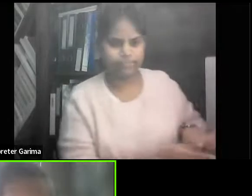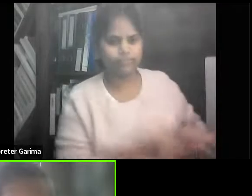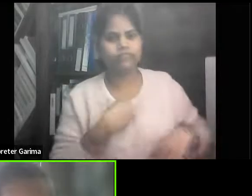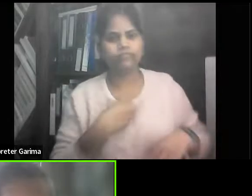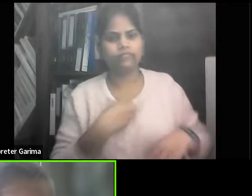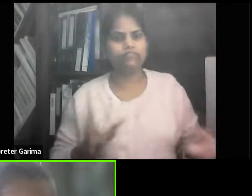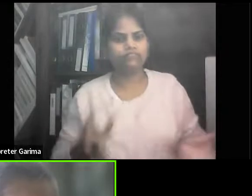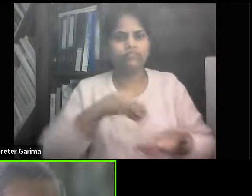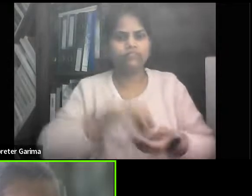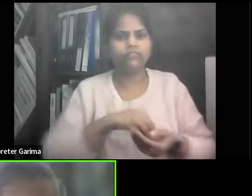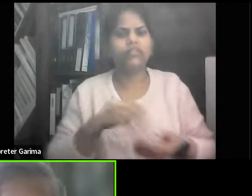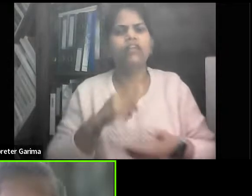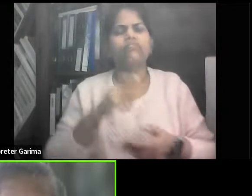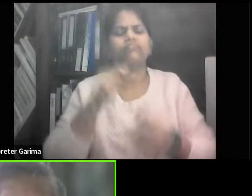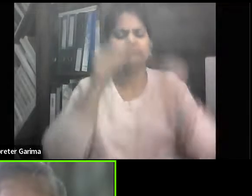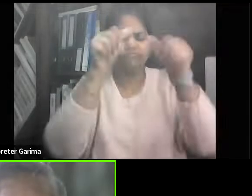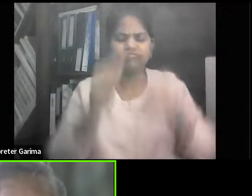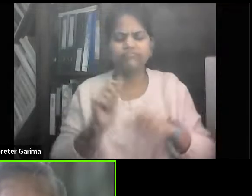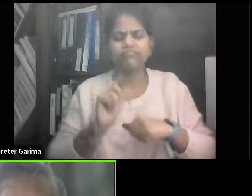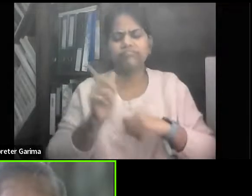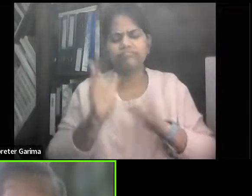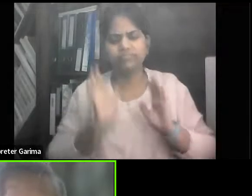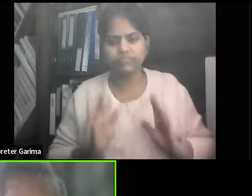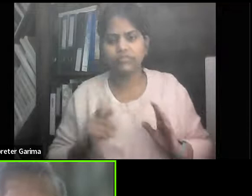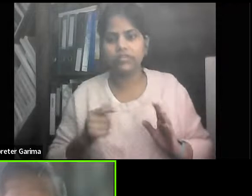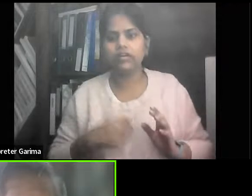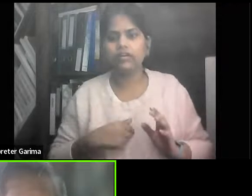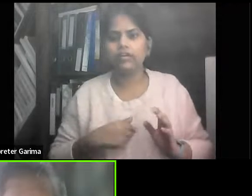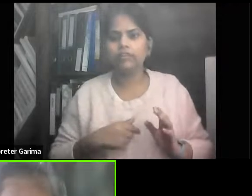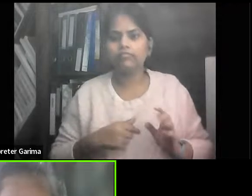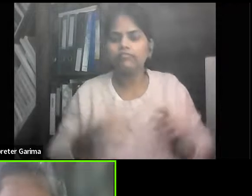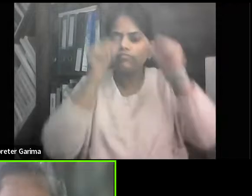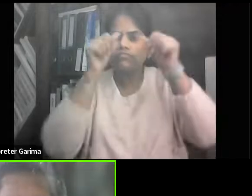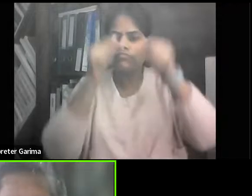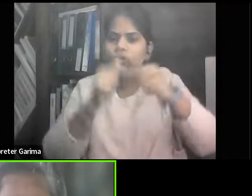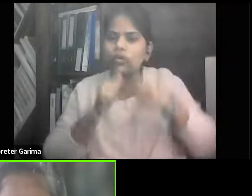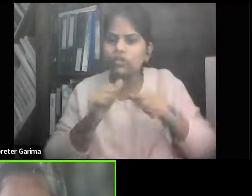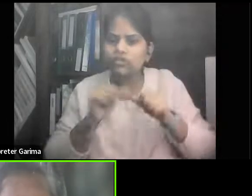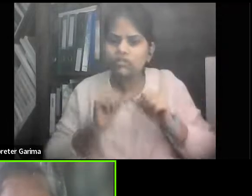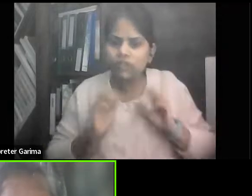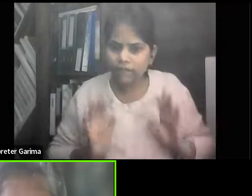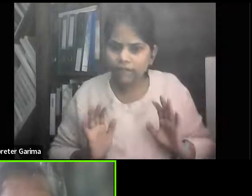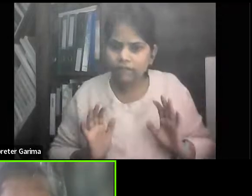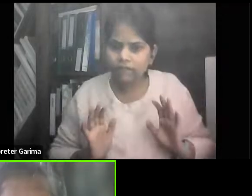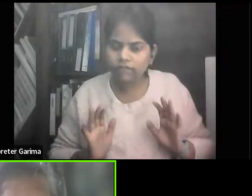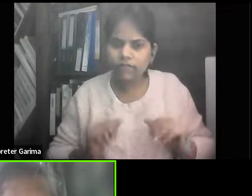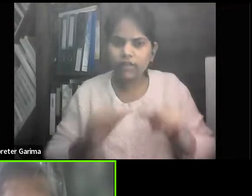If there are any questions on Dr. Asijit's paper, please